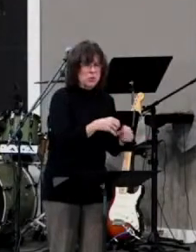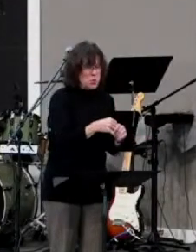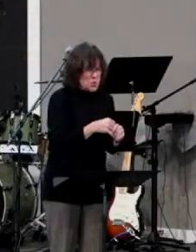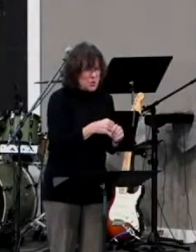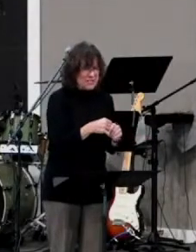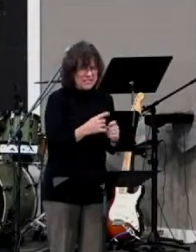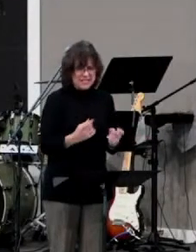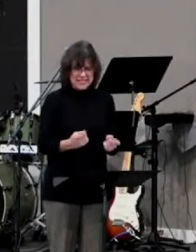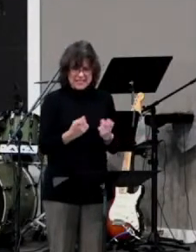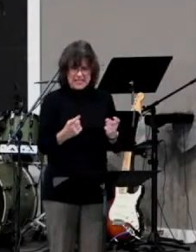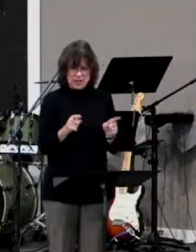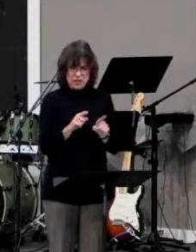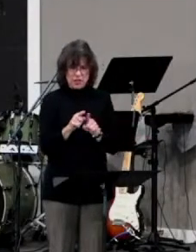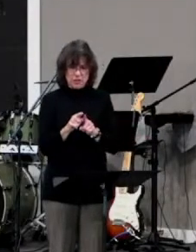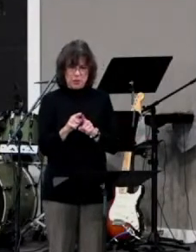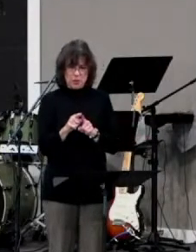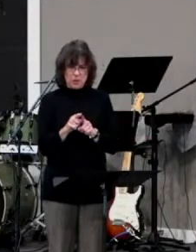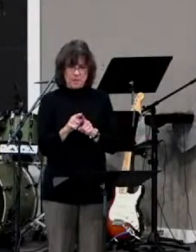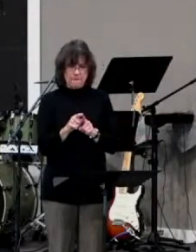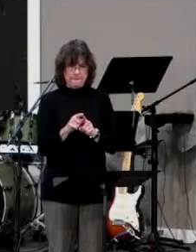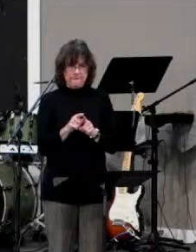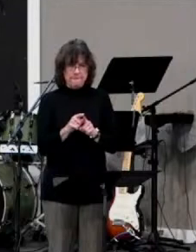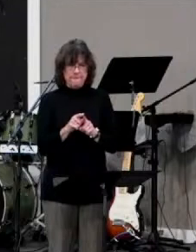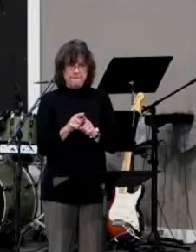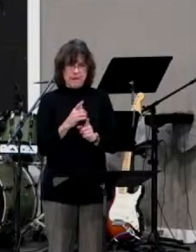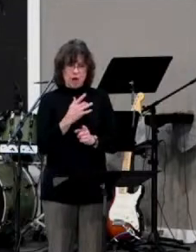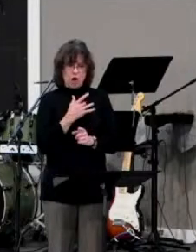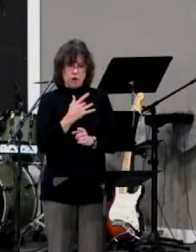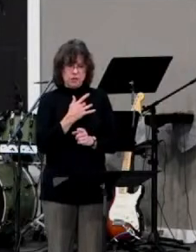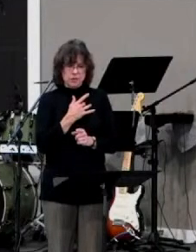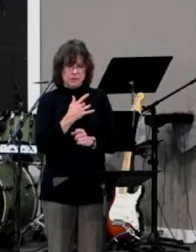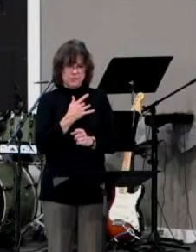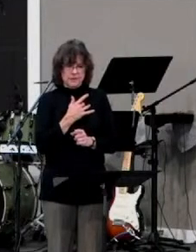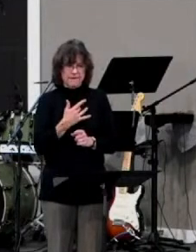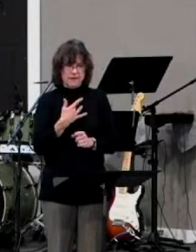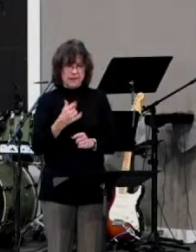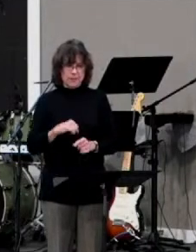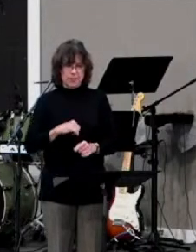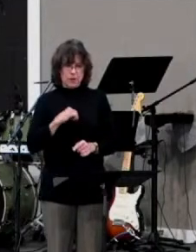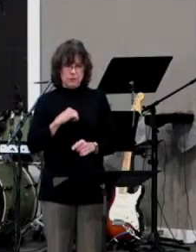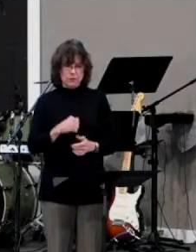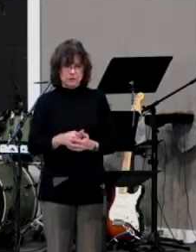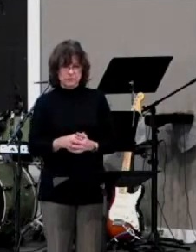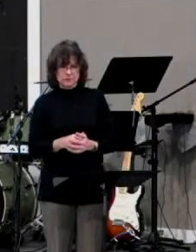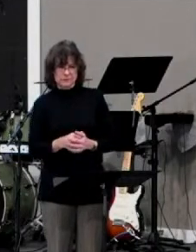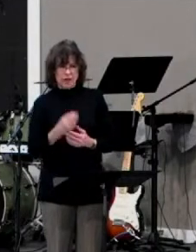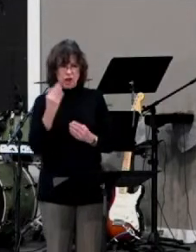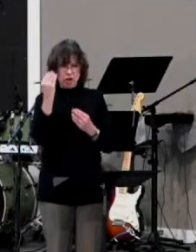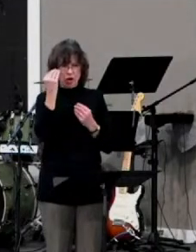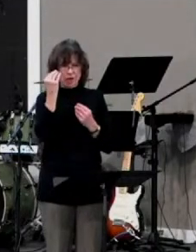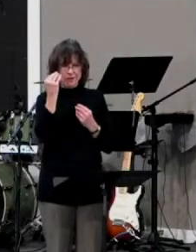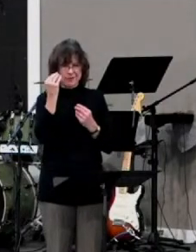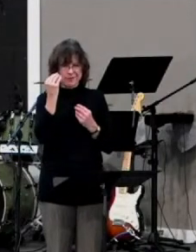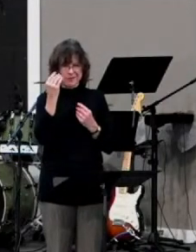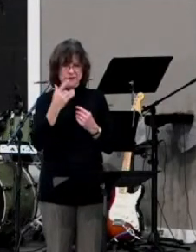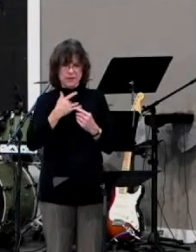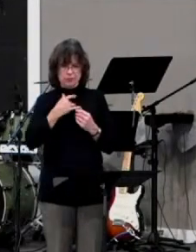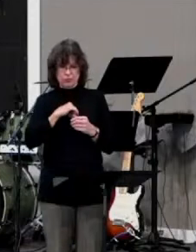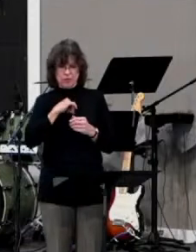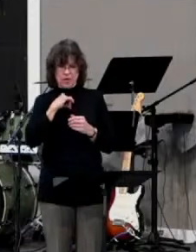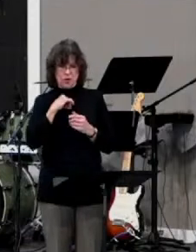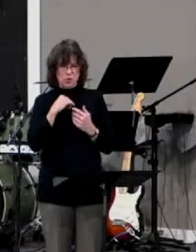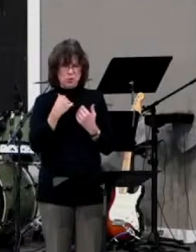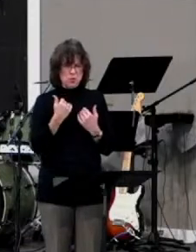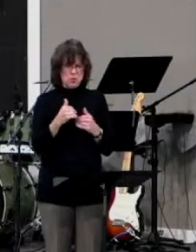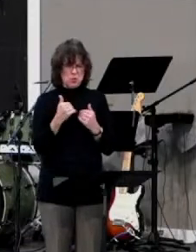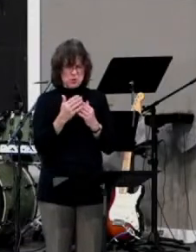also the motives of my heart, even when I do good things. The thoughts that I think that